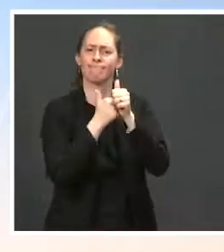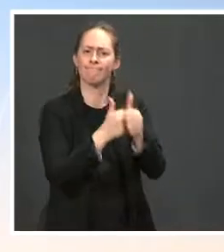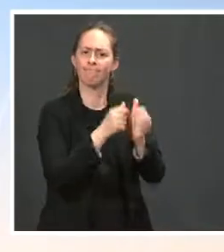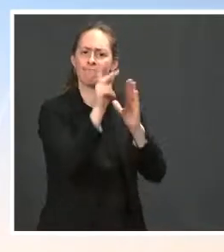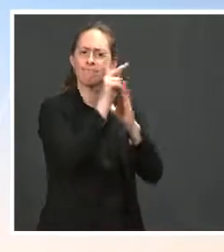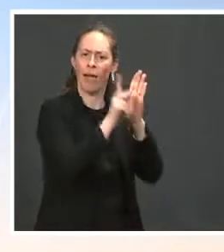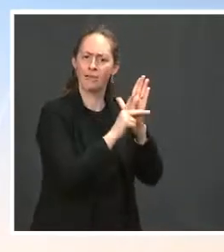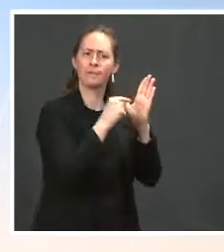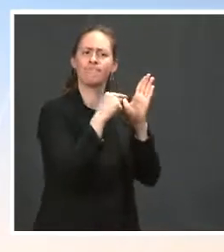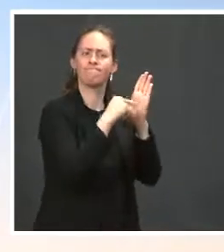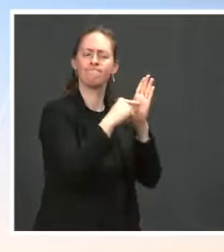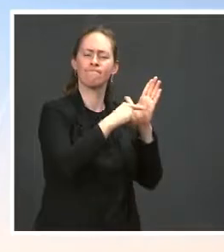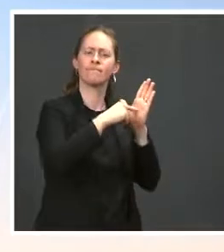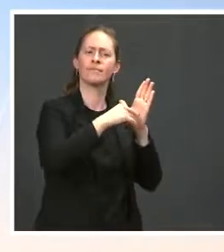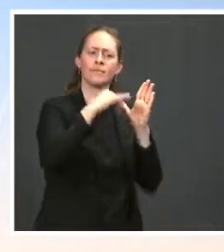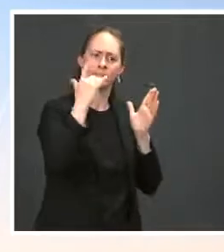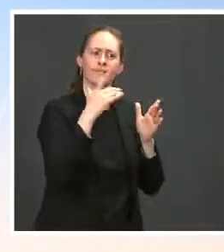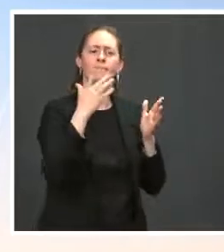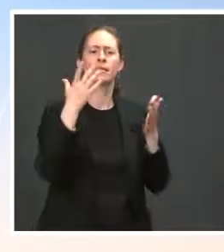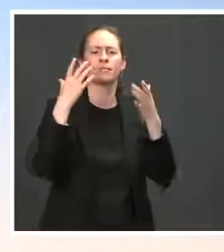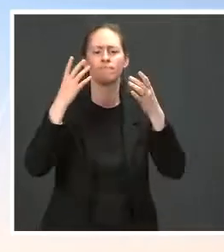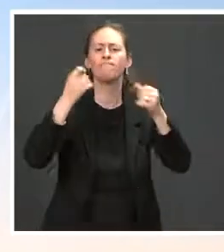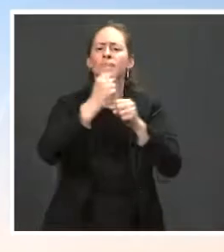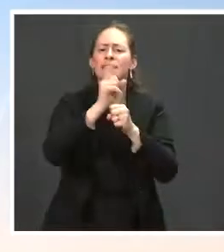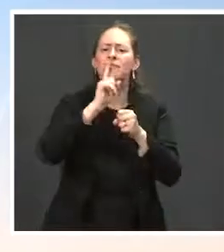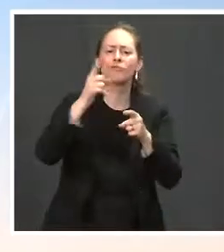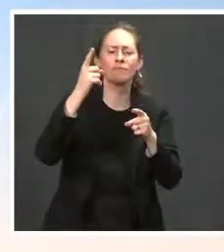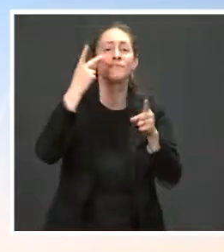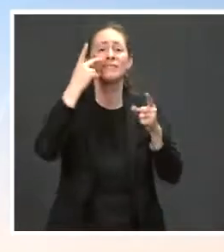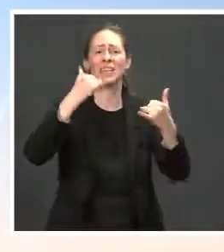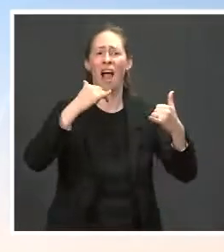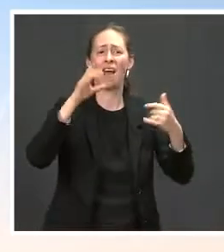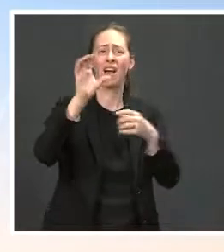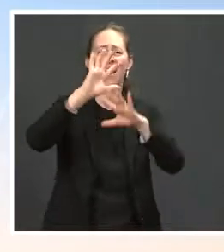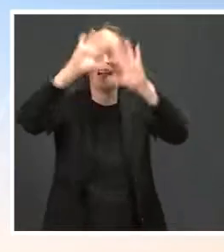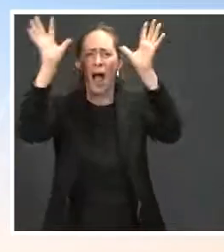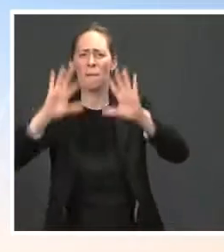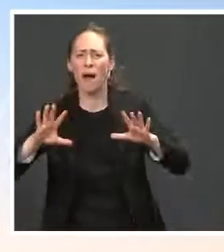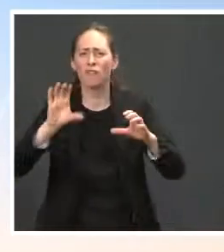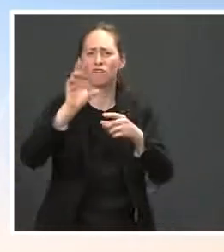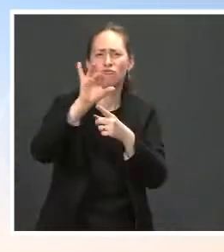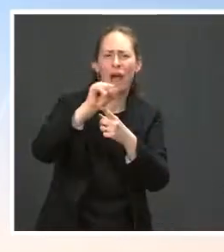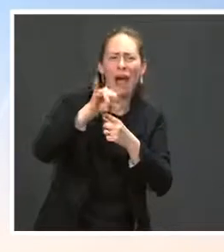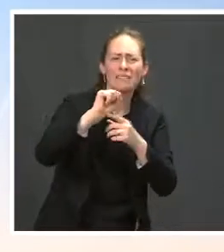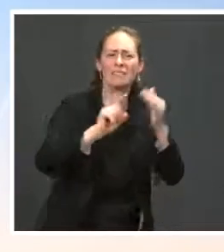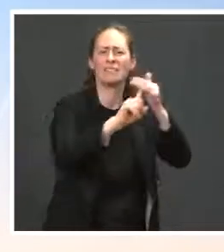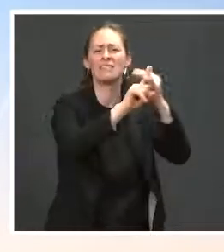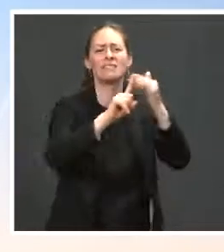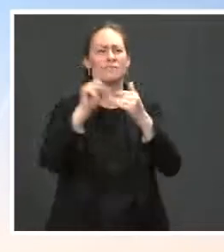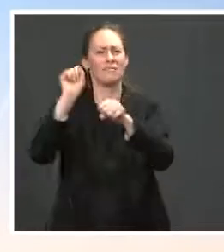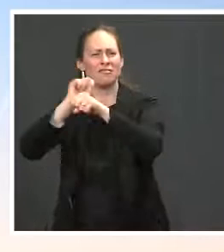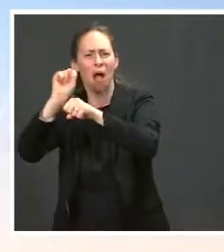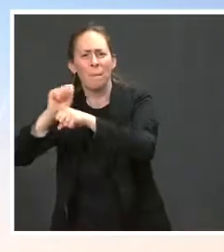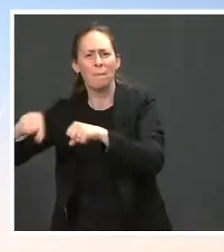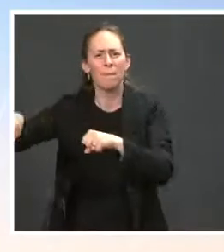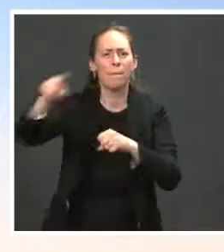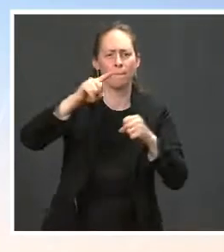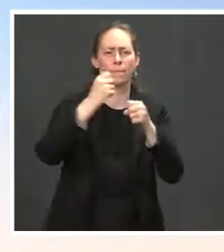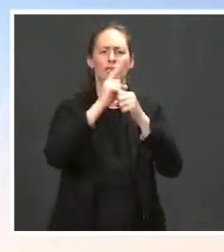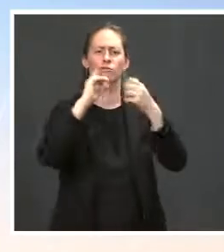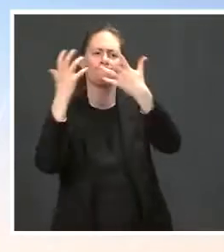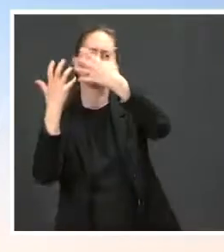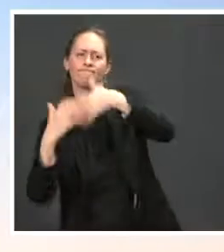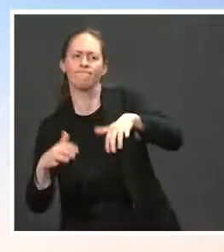climate crisis, putting Americans back to work, go hand in hand, which is absolutely his desire and his commitment, will be a part of his continuing